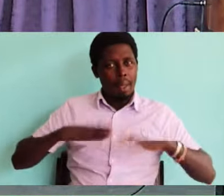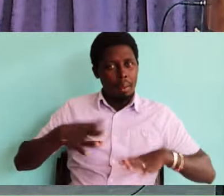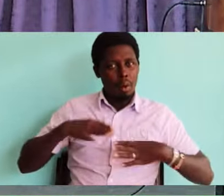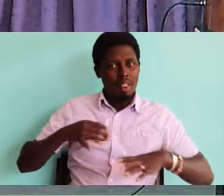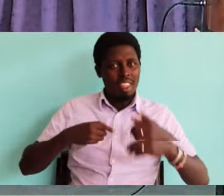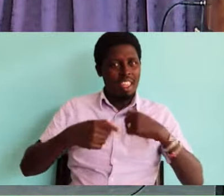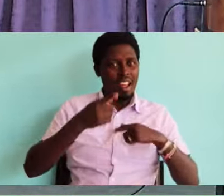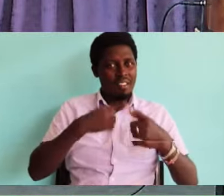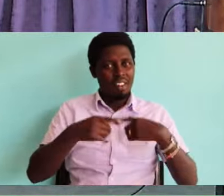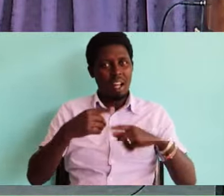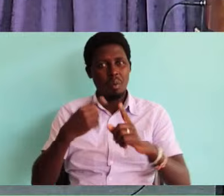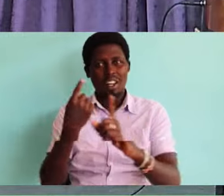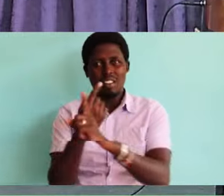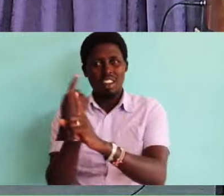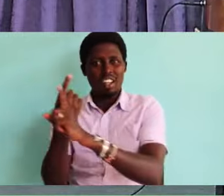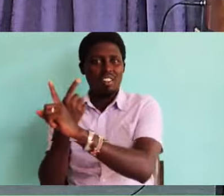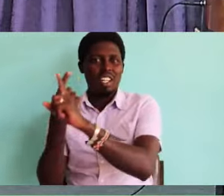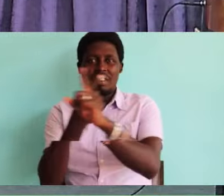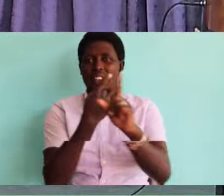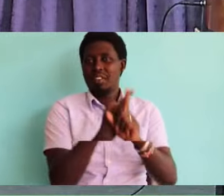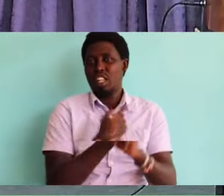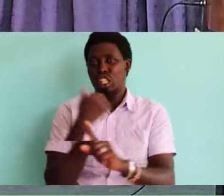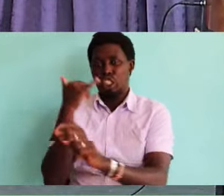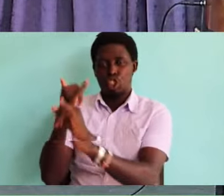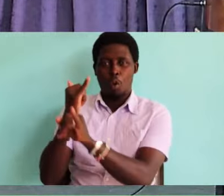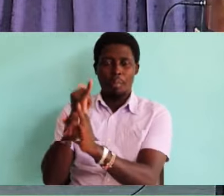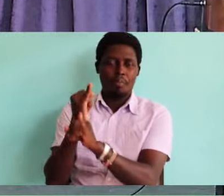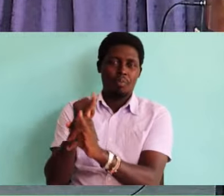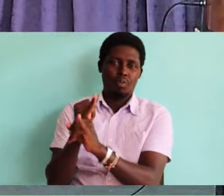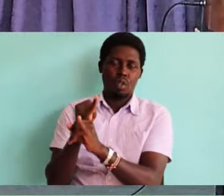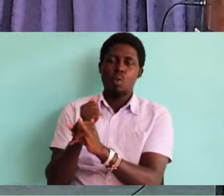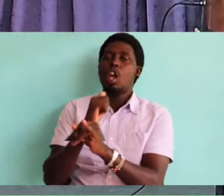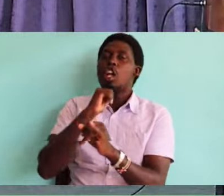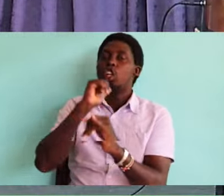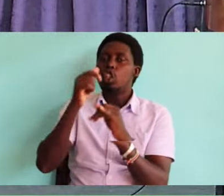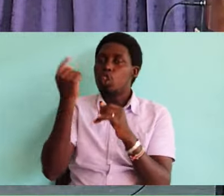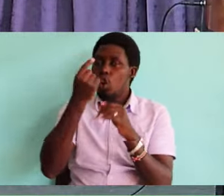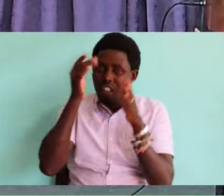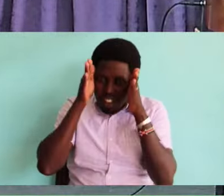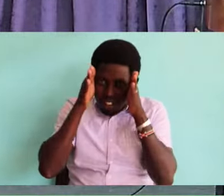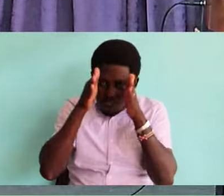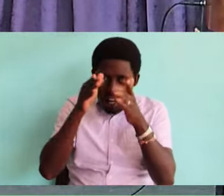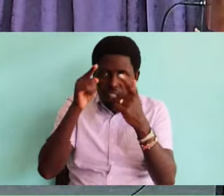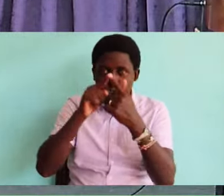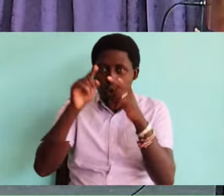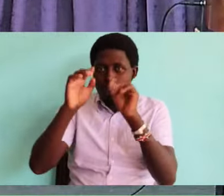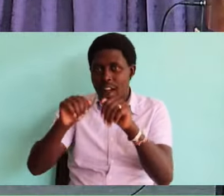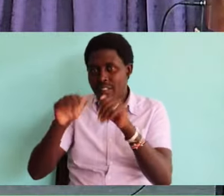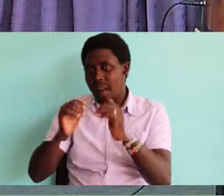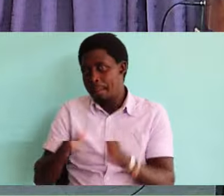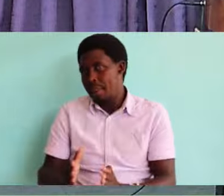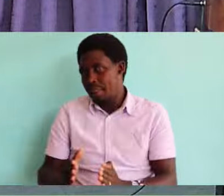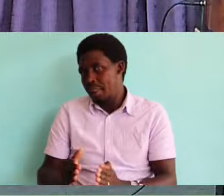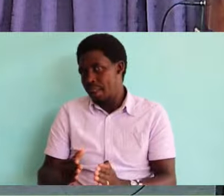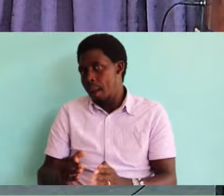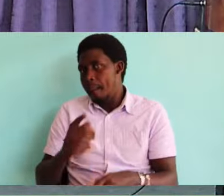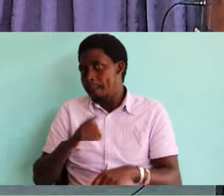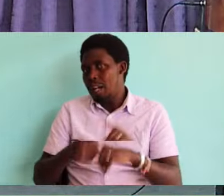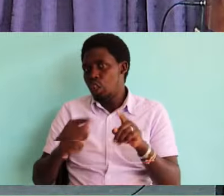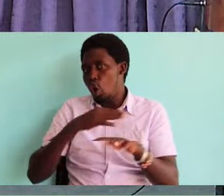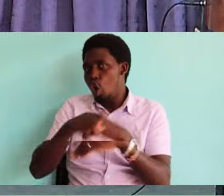with different trades. So we are not just limited to farming, but all of us eat from the